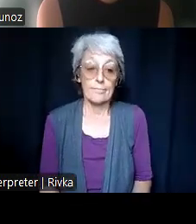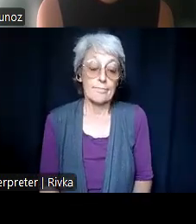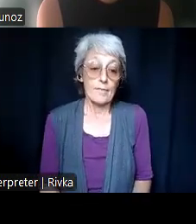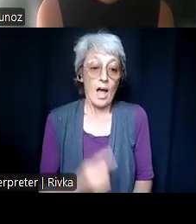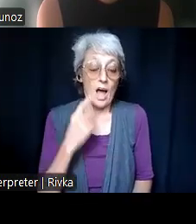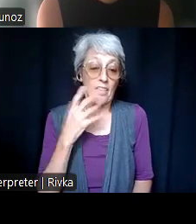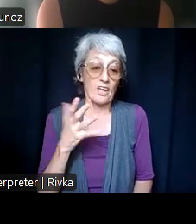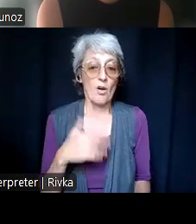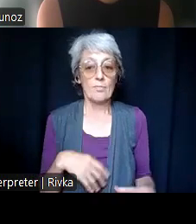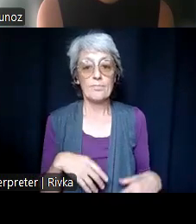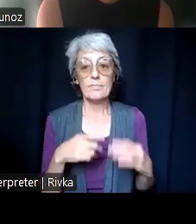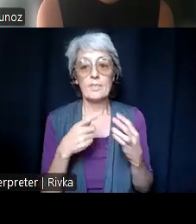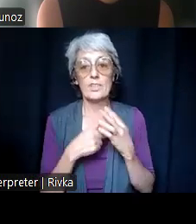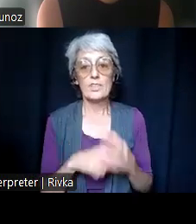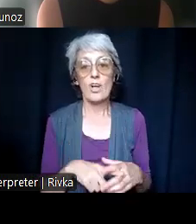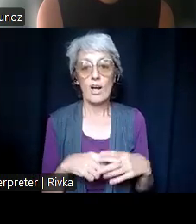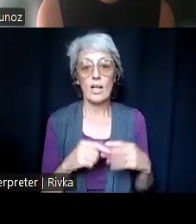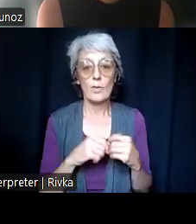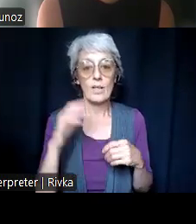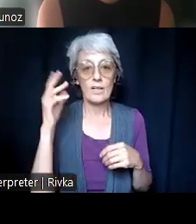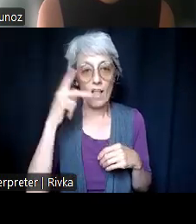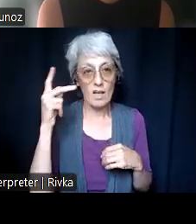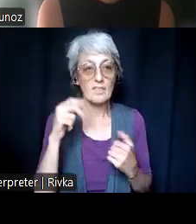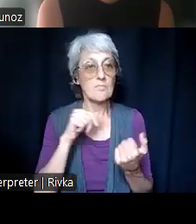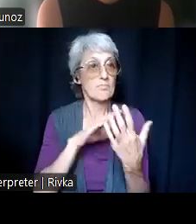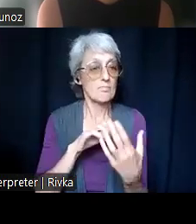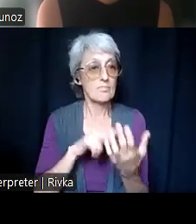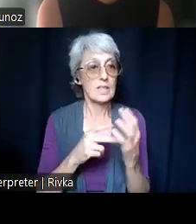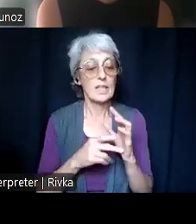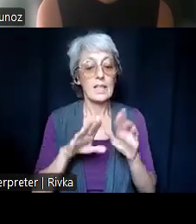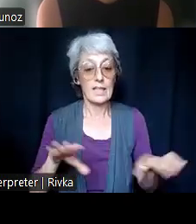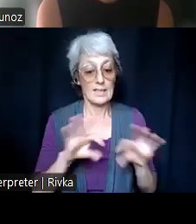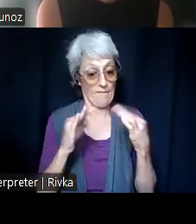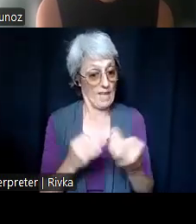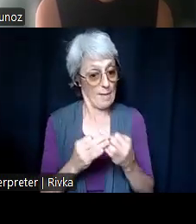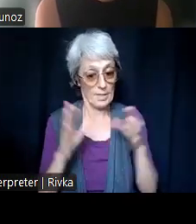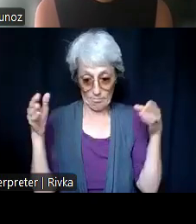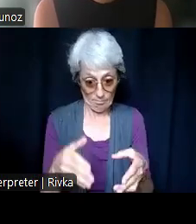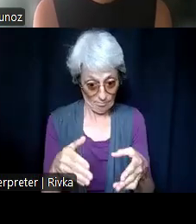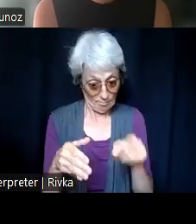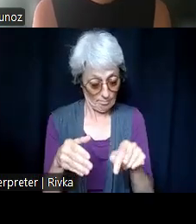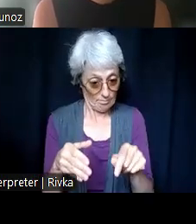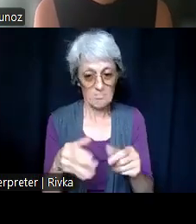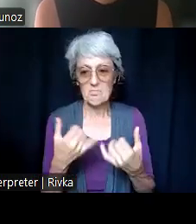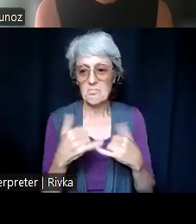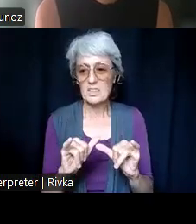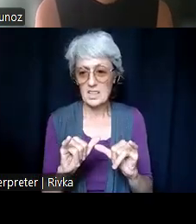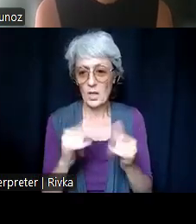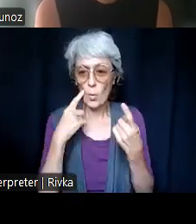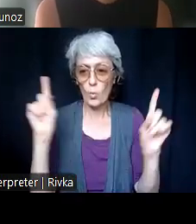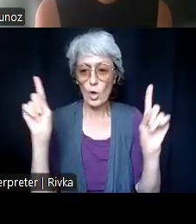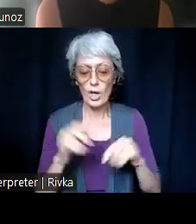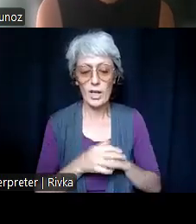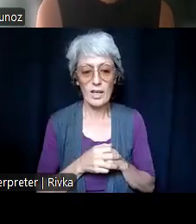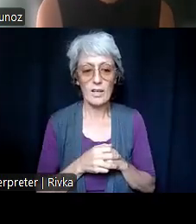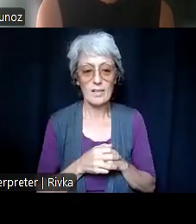that philosophy of this is about the kids and family at the center has continued to work, and our partners